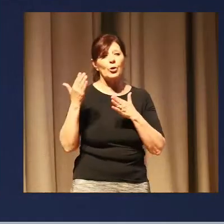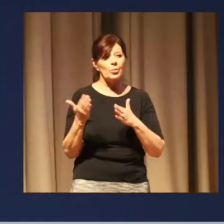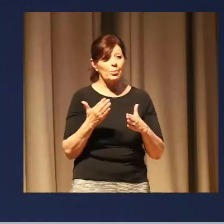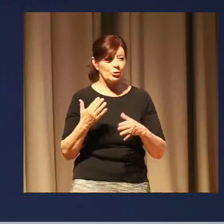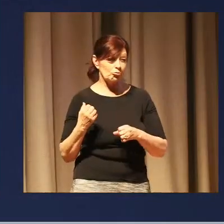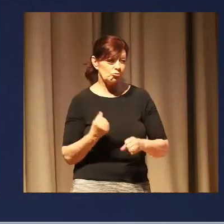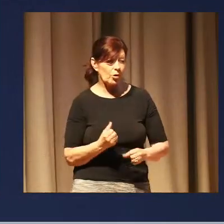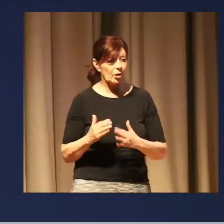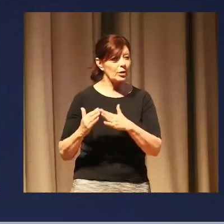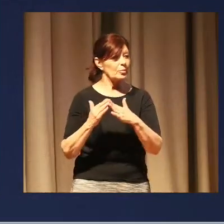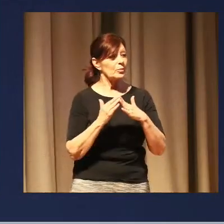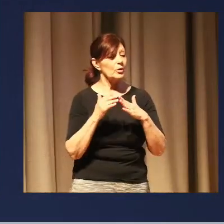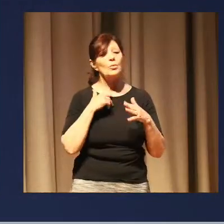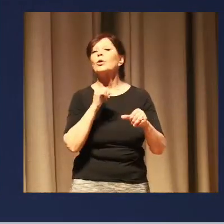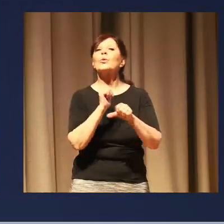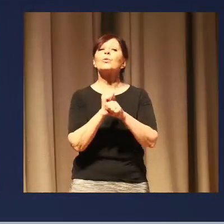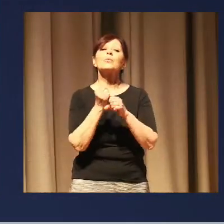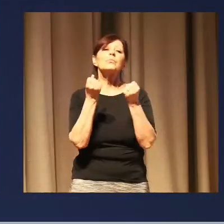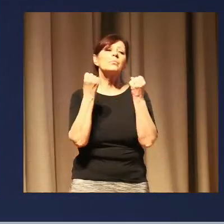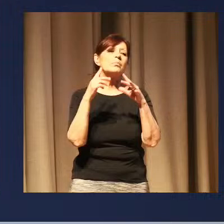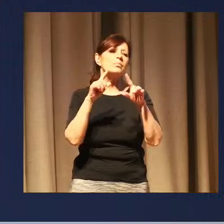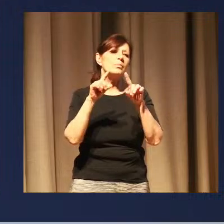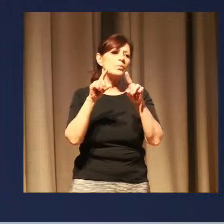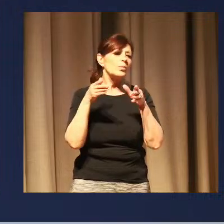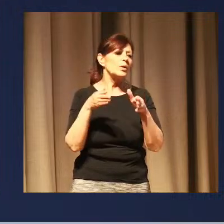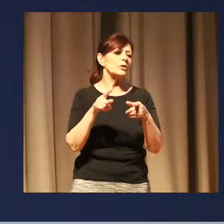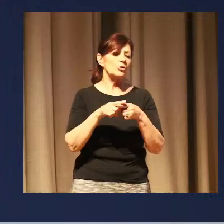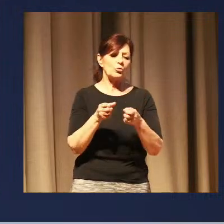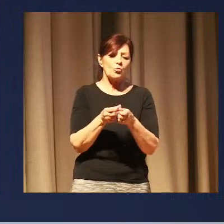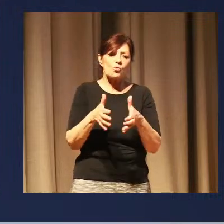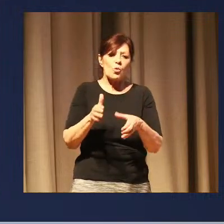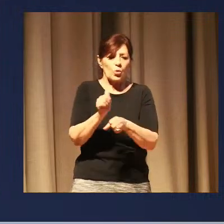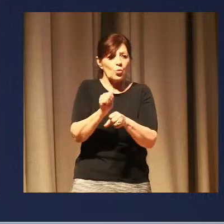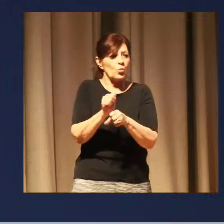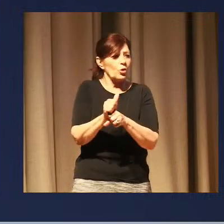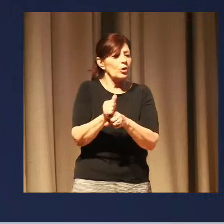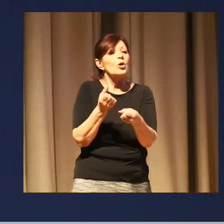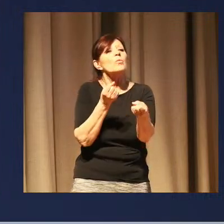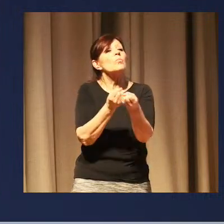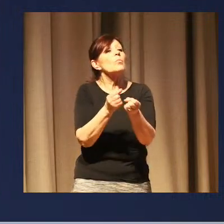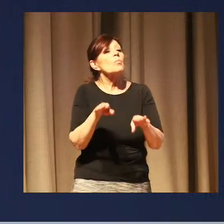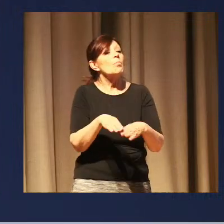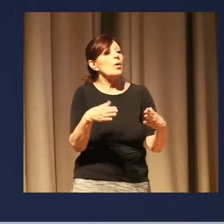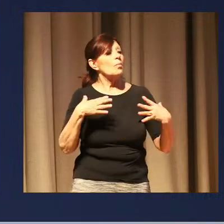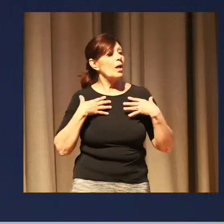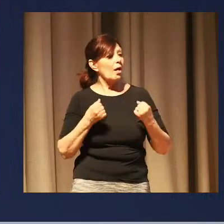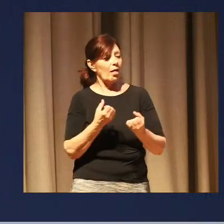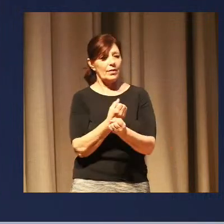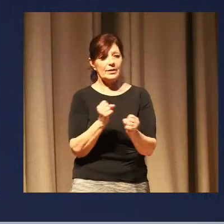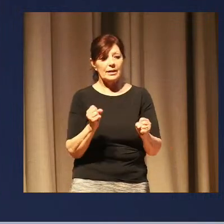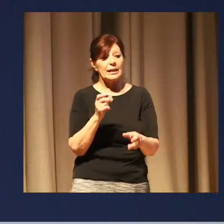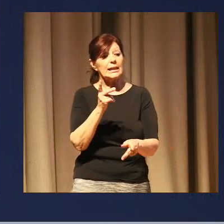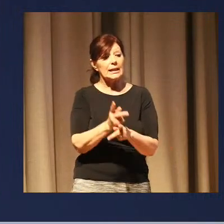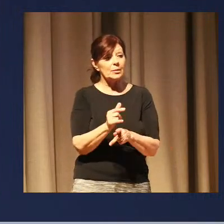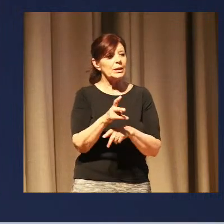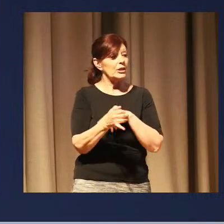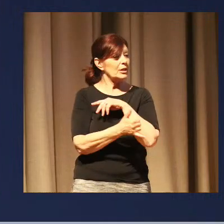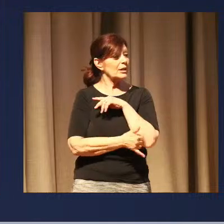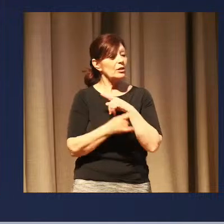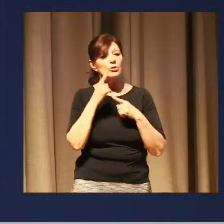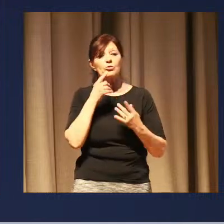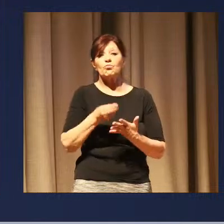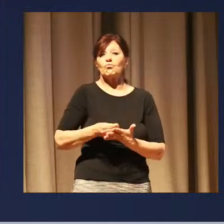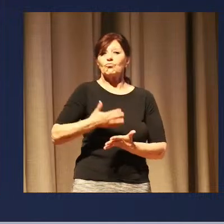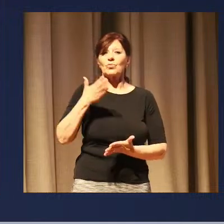resilient community, we are working in numerous other ways to grow our workforce, promote public health and safety, and keep Erie County on the path to a